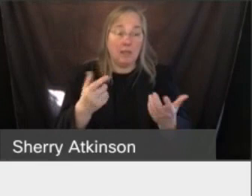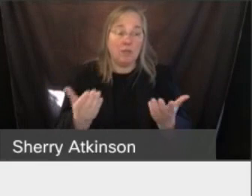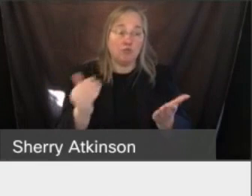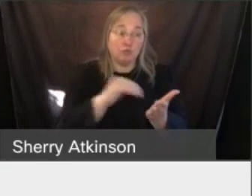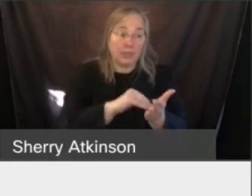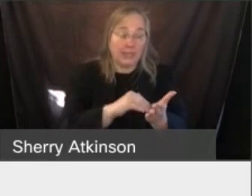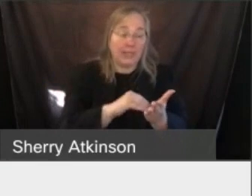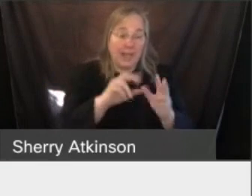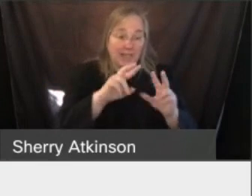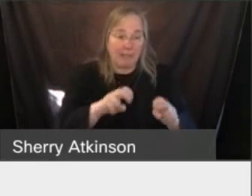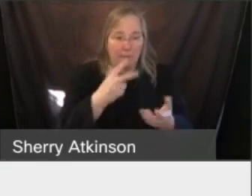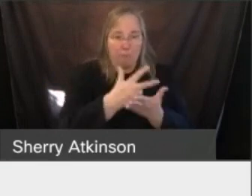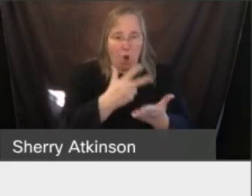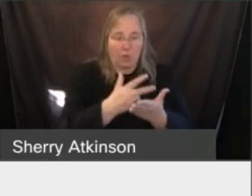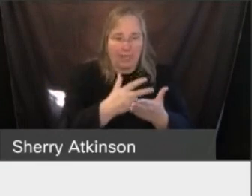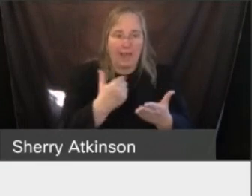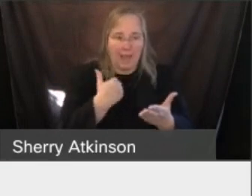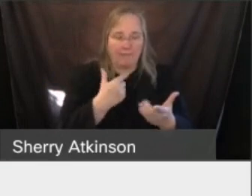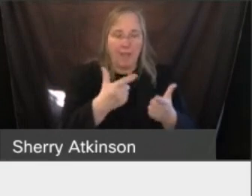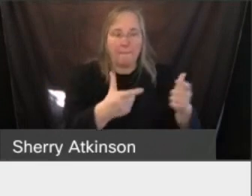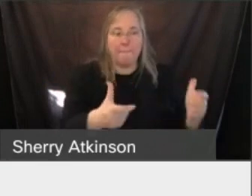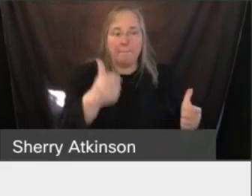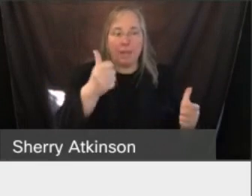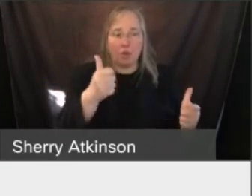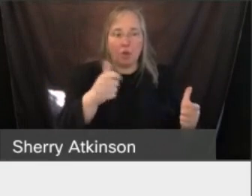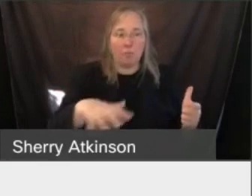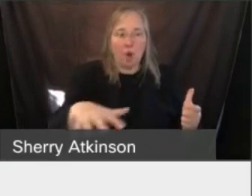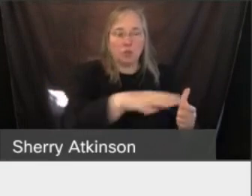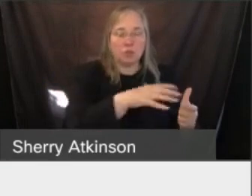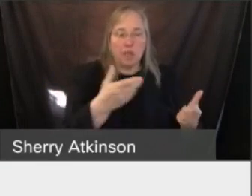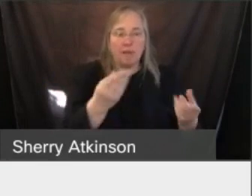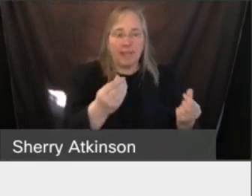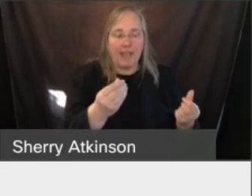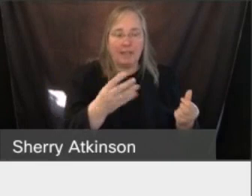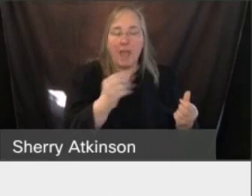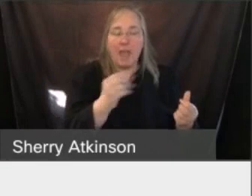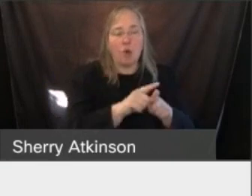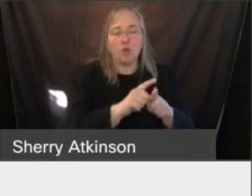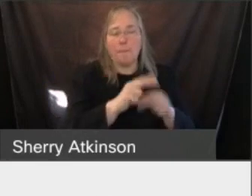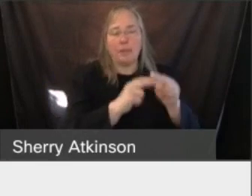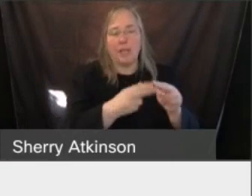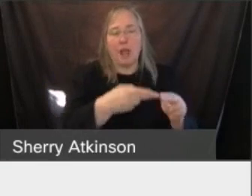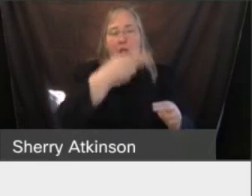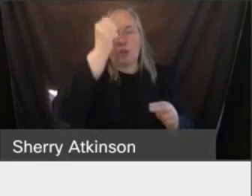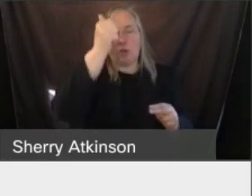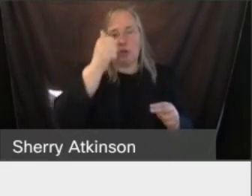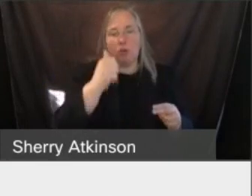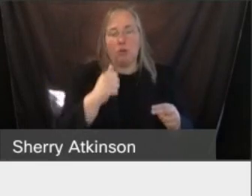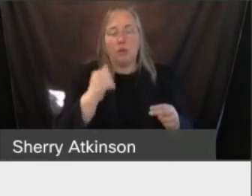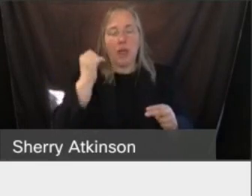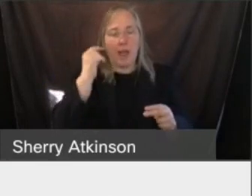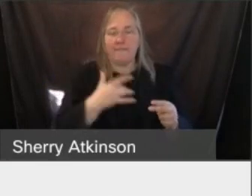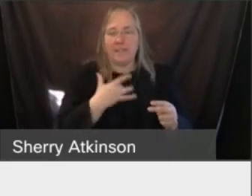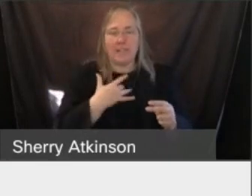parking and also building higher? I feel like we're hamstringing ourselves if we don't take that